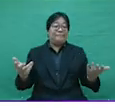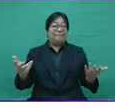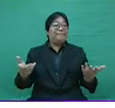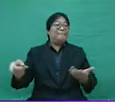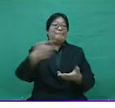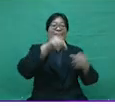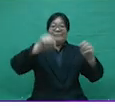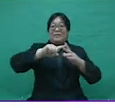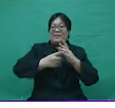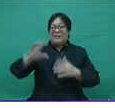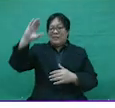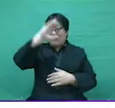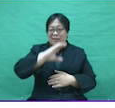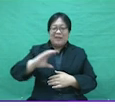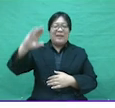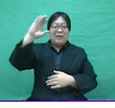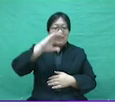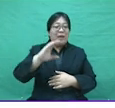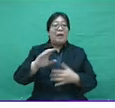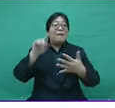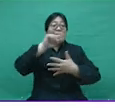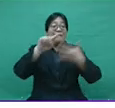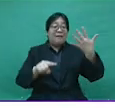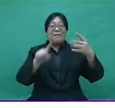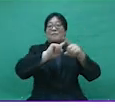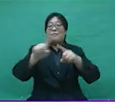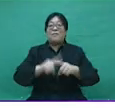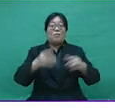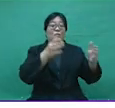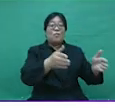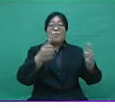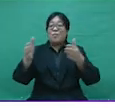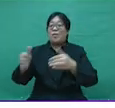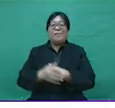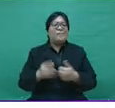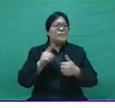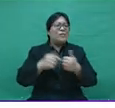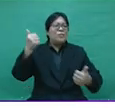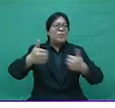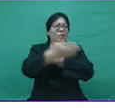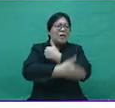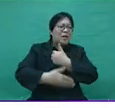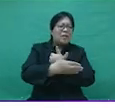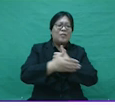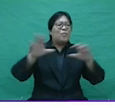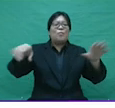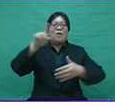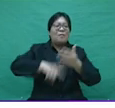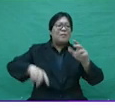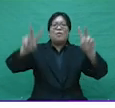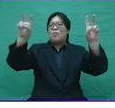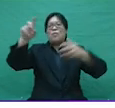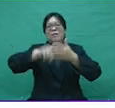It's you can start searches by five different ways. Look for what countries have done what, look for